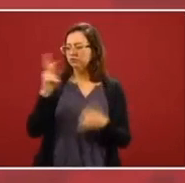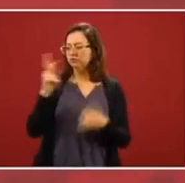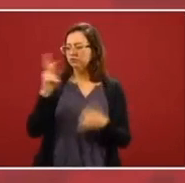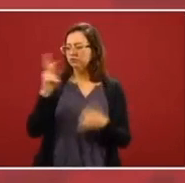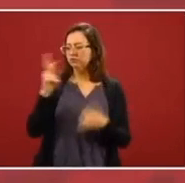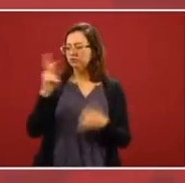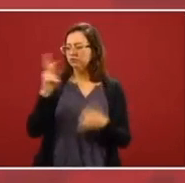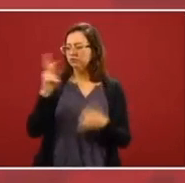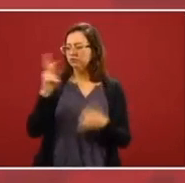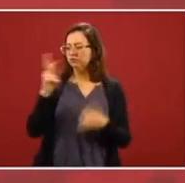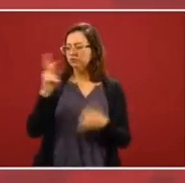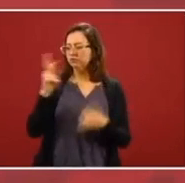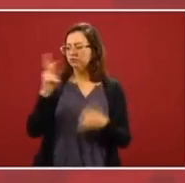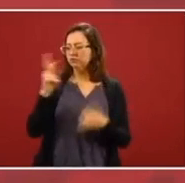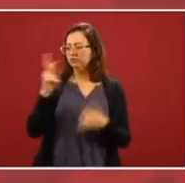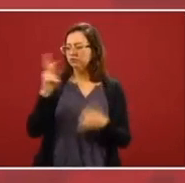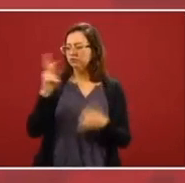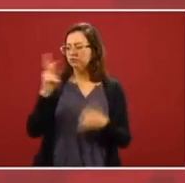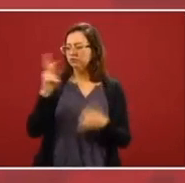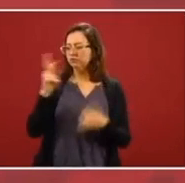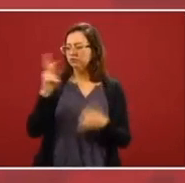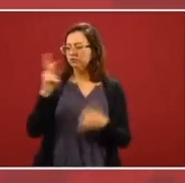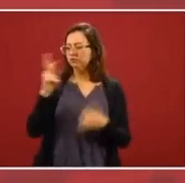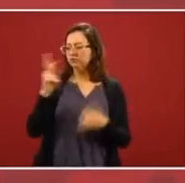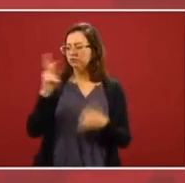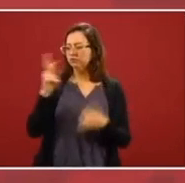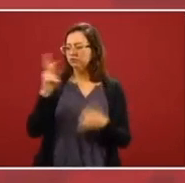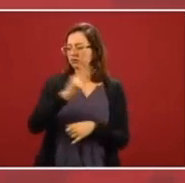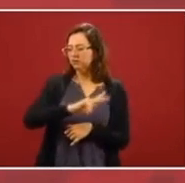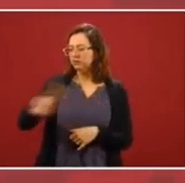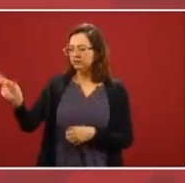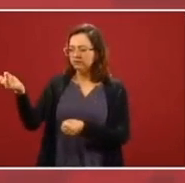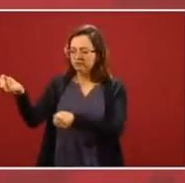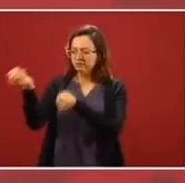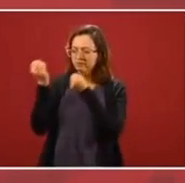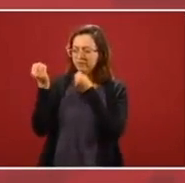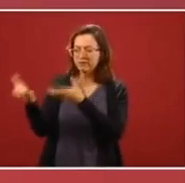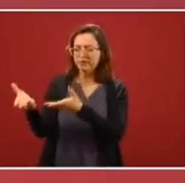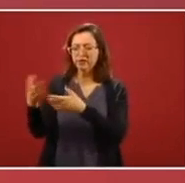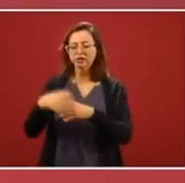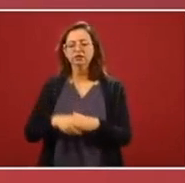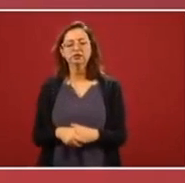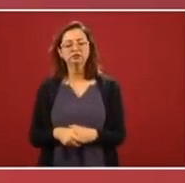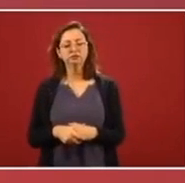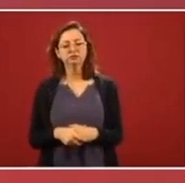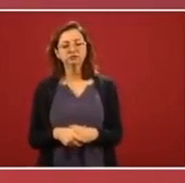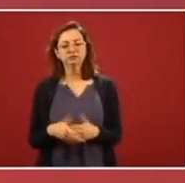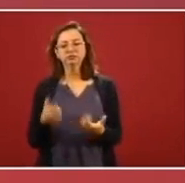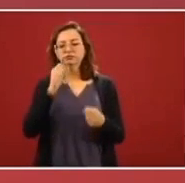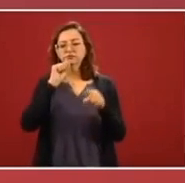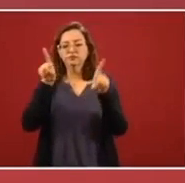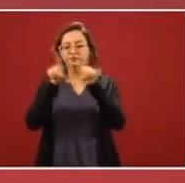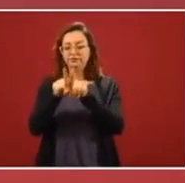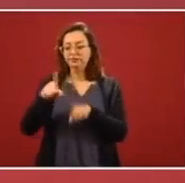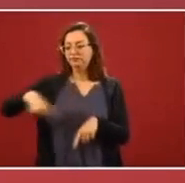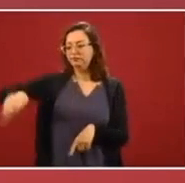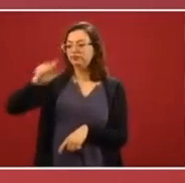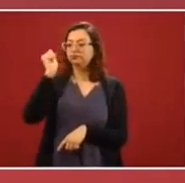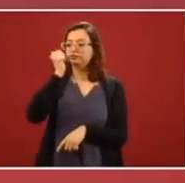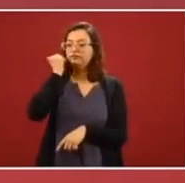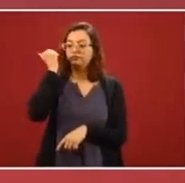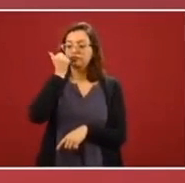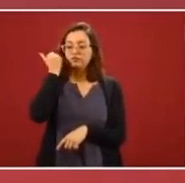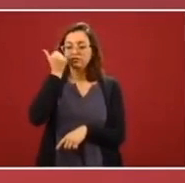to all the youth. And in case de los estudiantes de